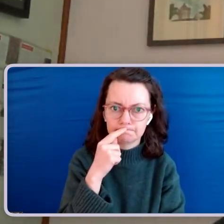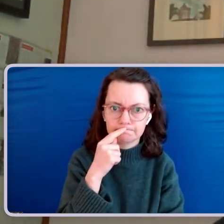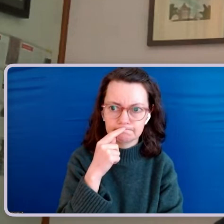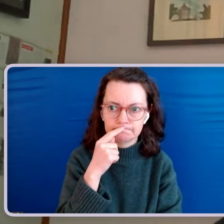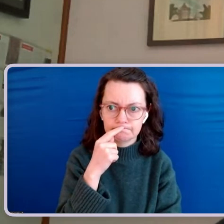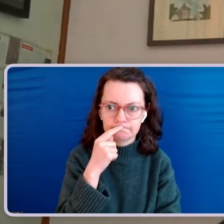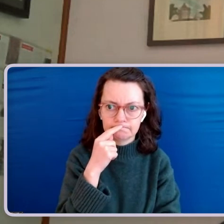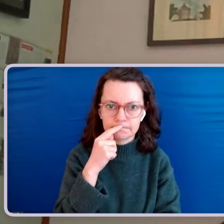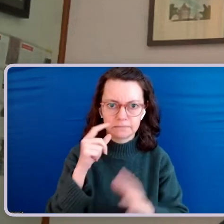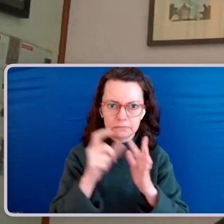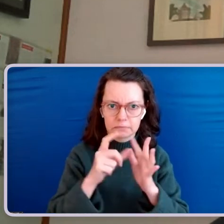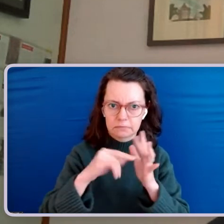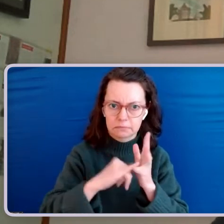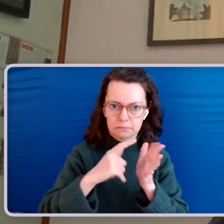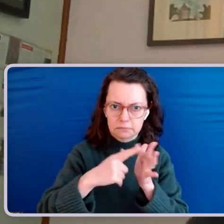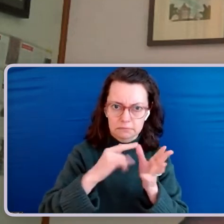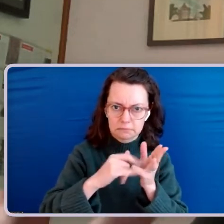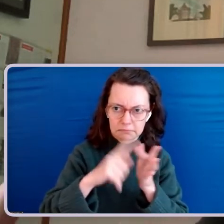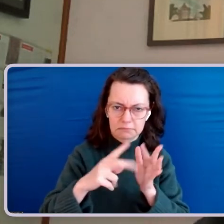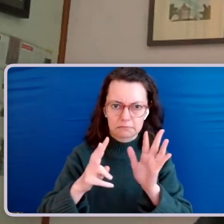diseases and viruses